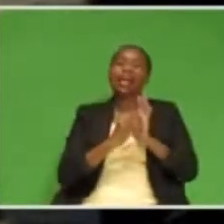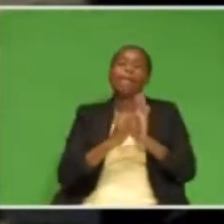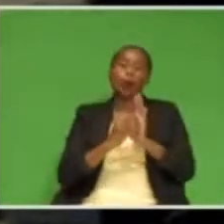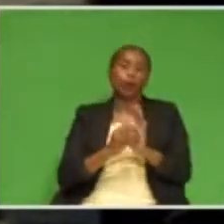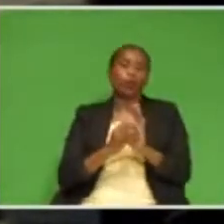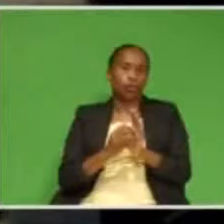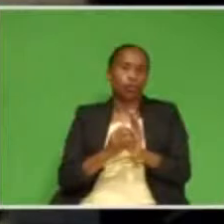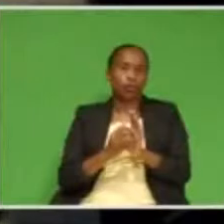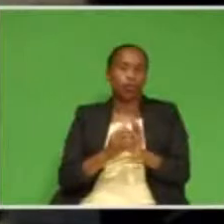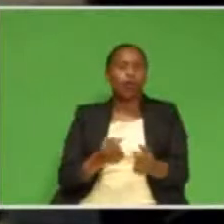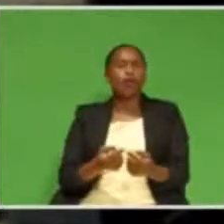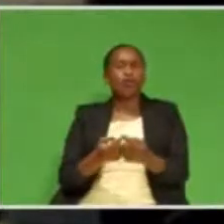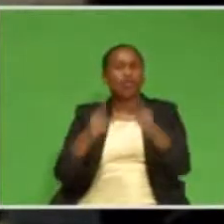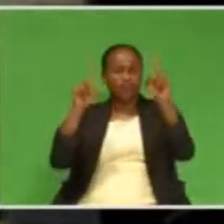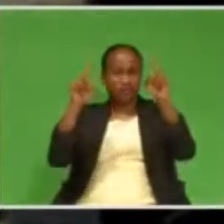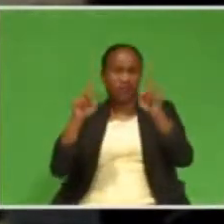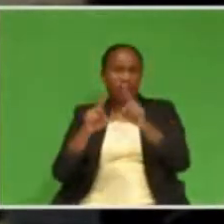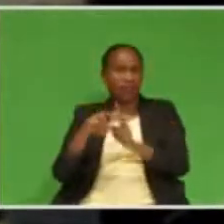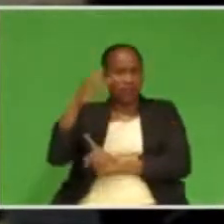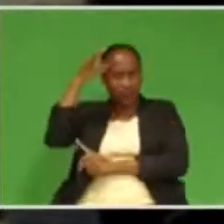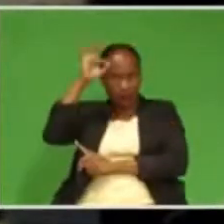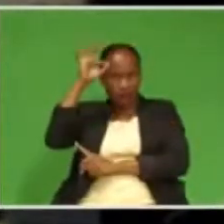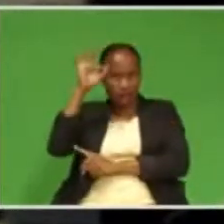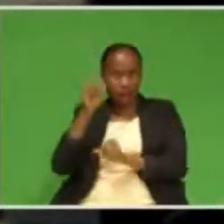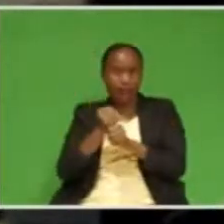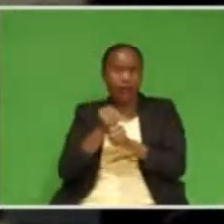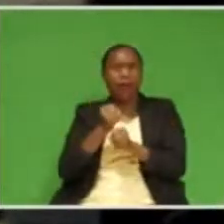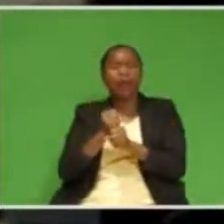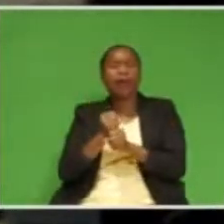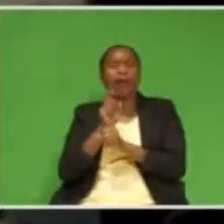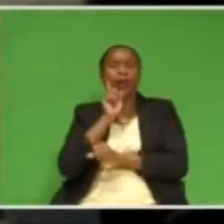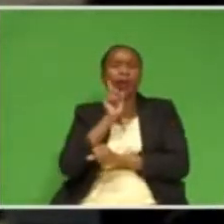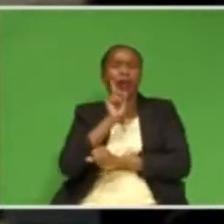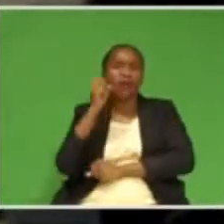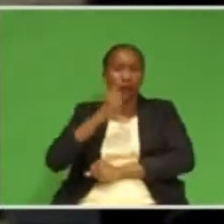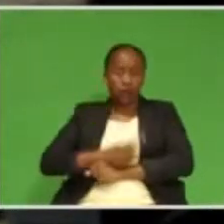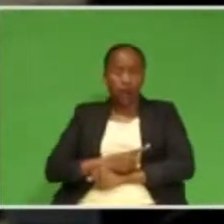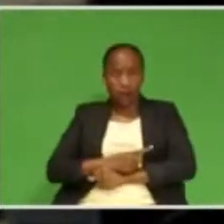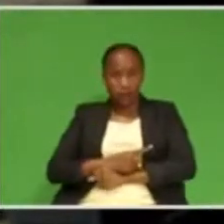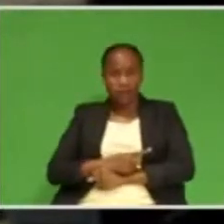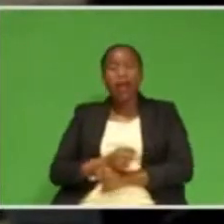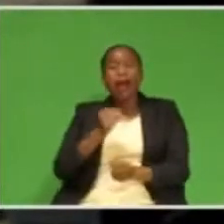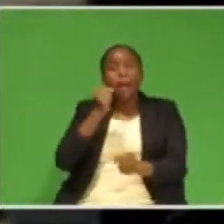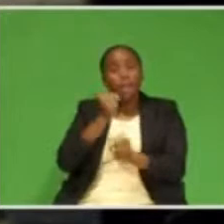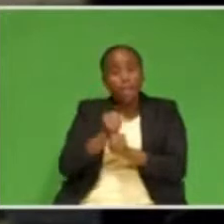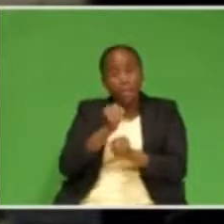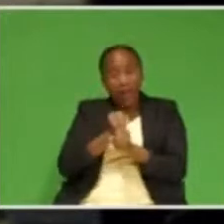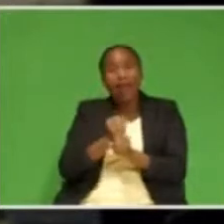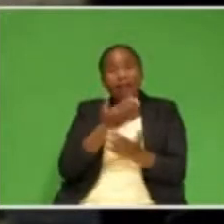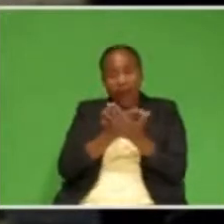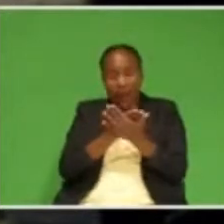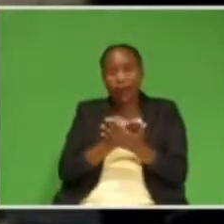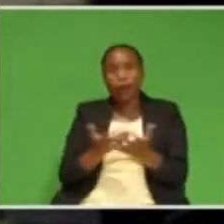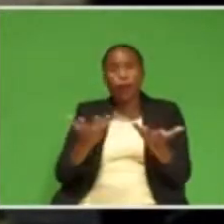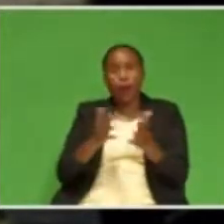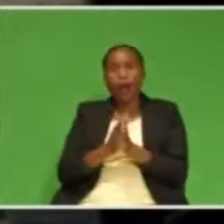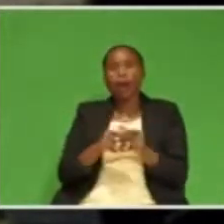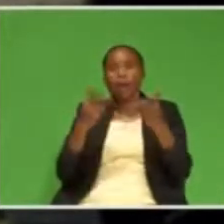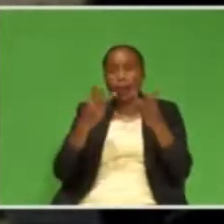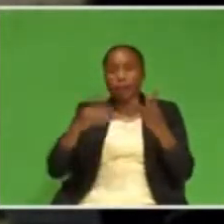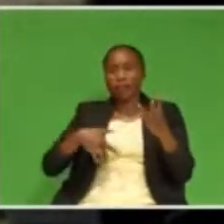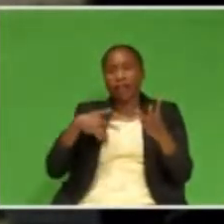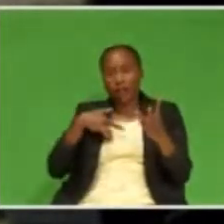difference that government is making and can make in people's lives